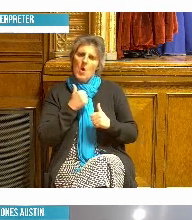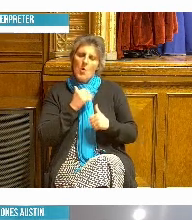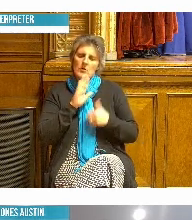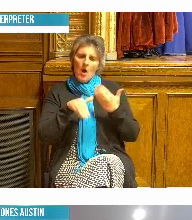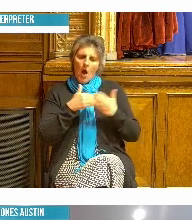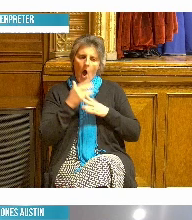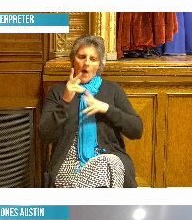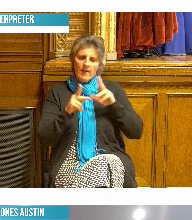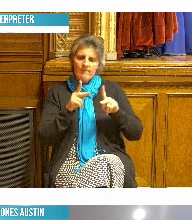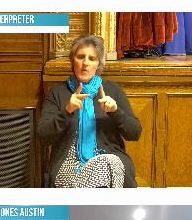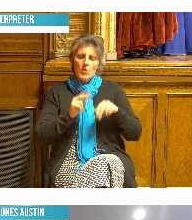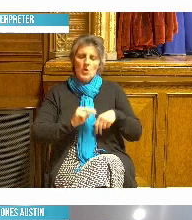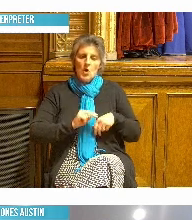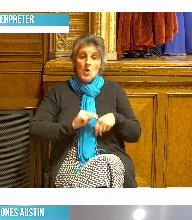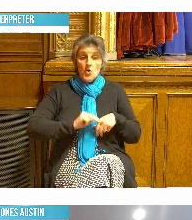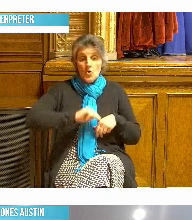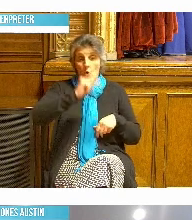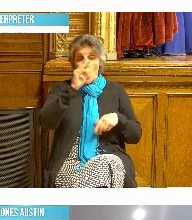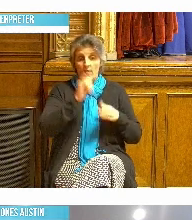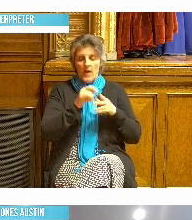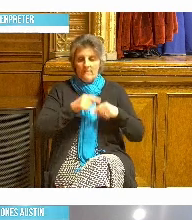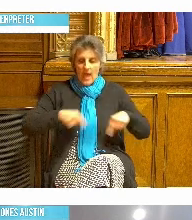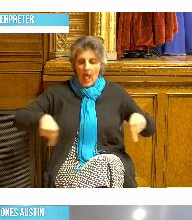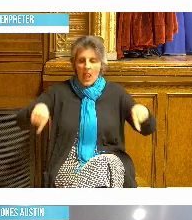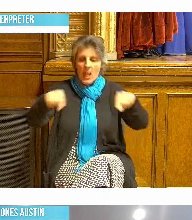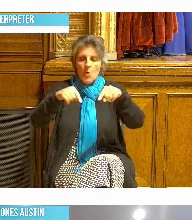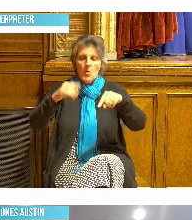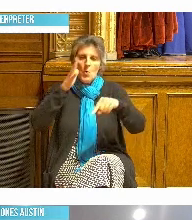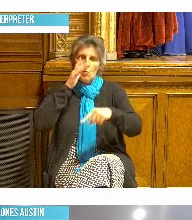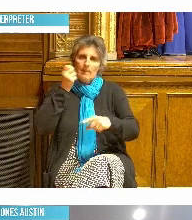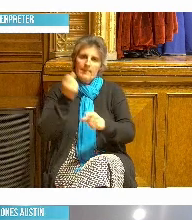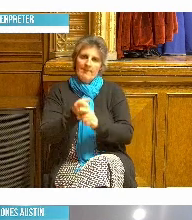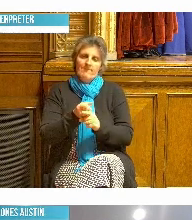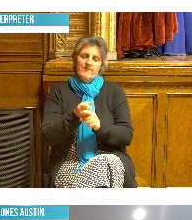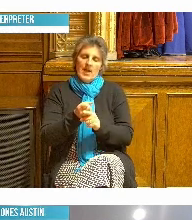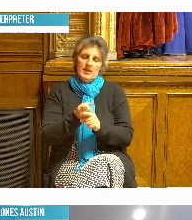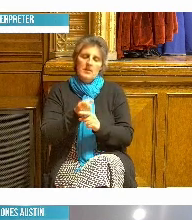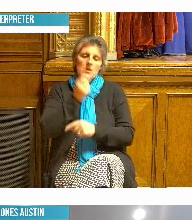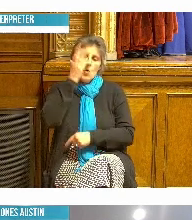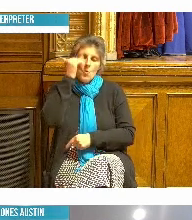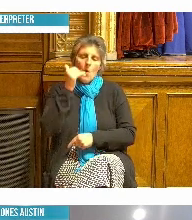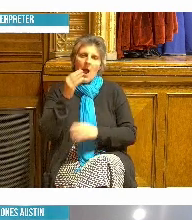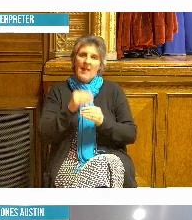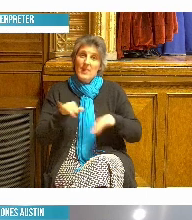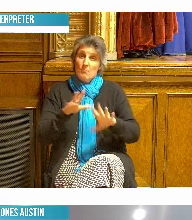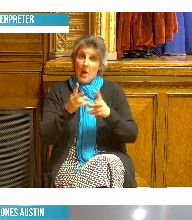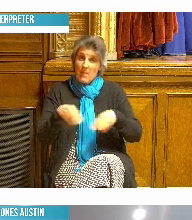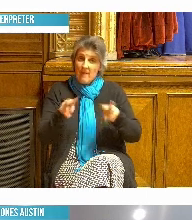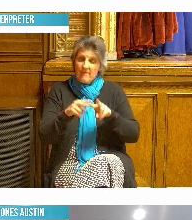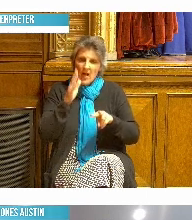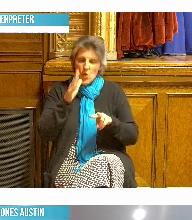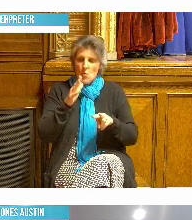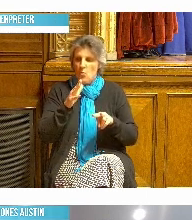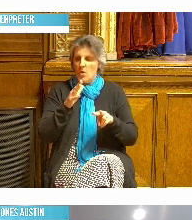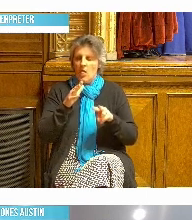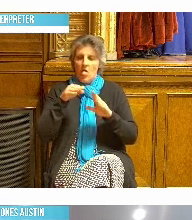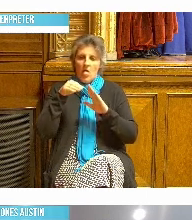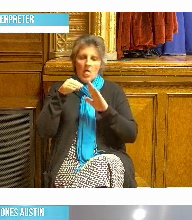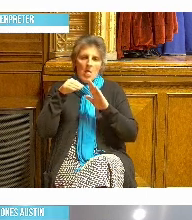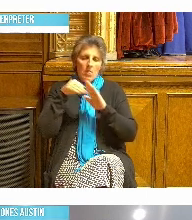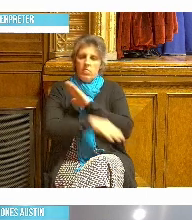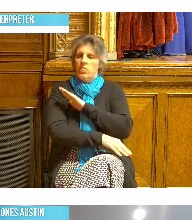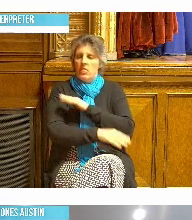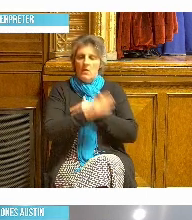the folks north of that loop are going to be affected because the property value is going to go completely off the